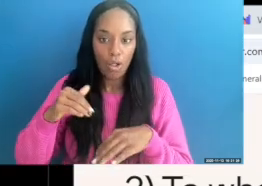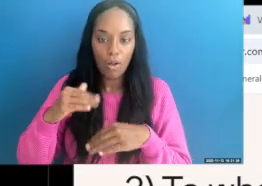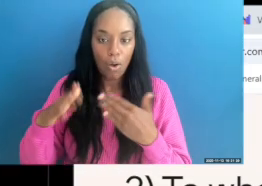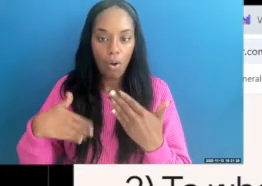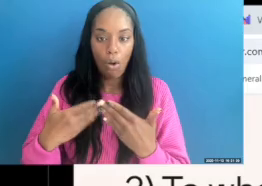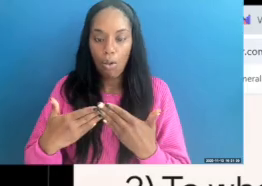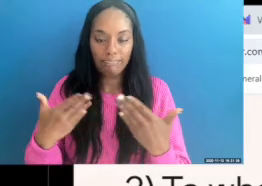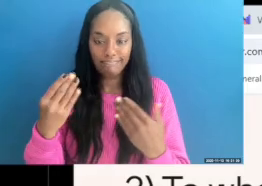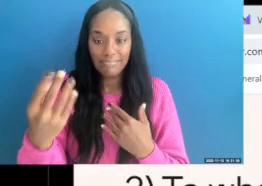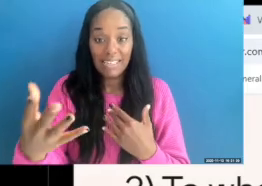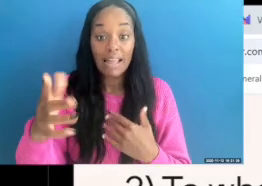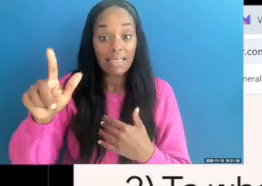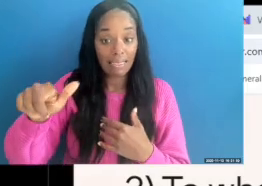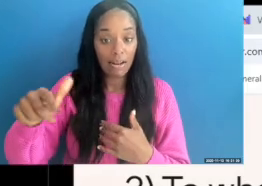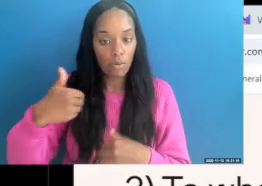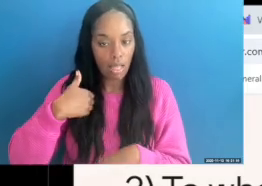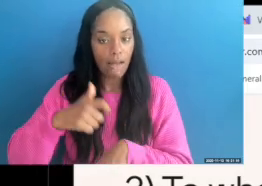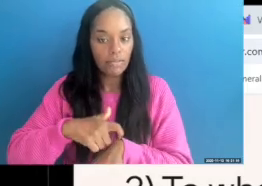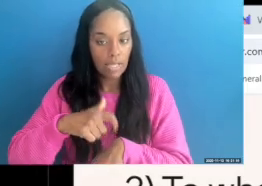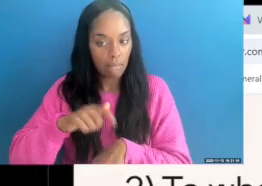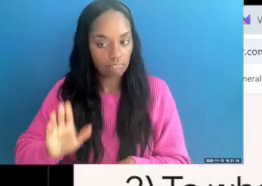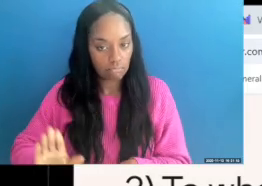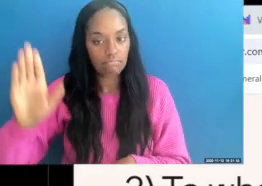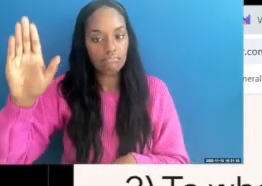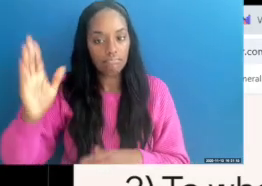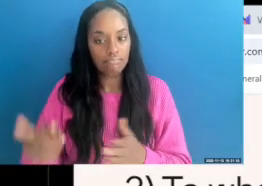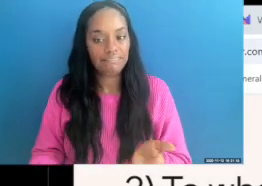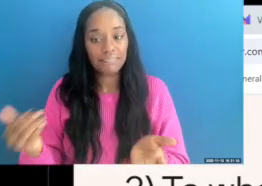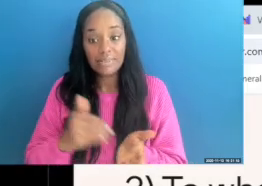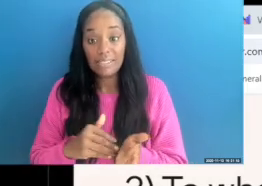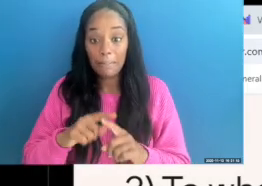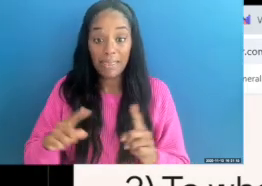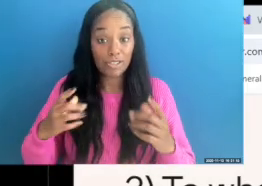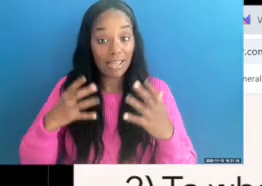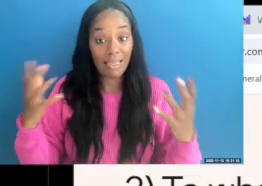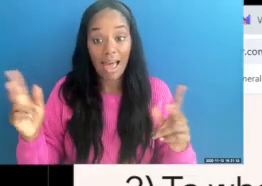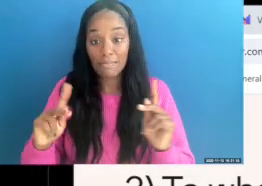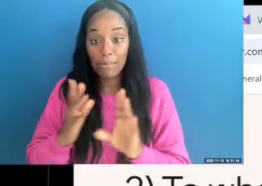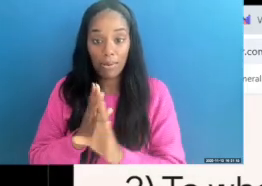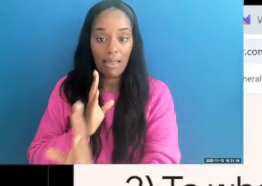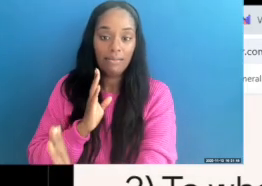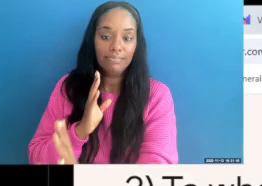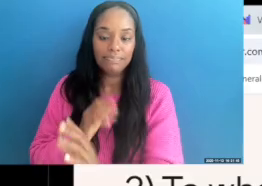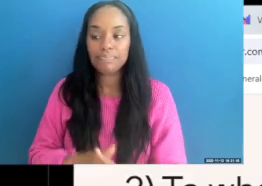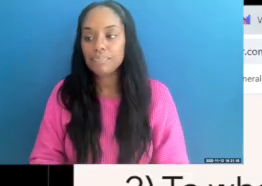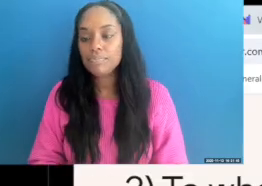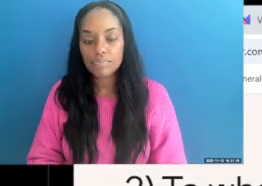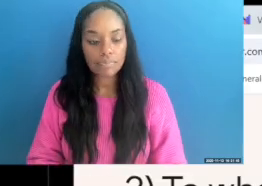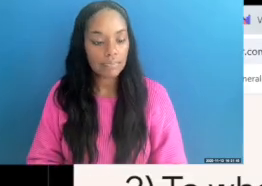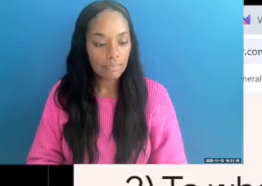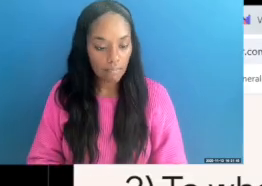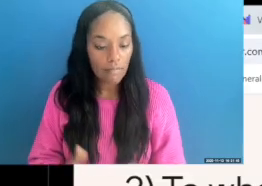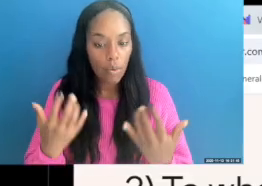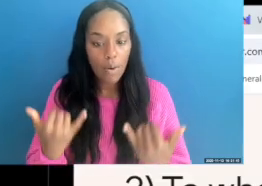online. Just let you know that now. We are going to have time later, and you can raise your hand again. But there's a lot of people in the